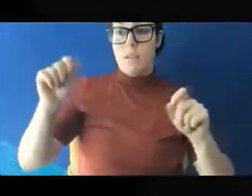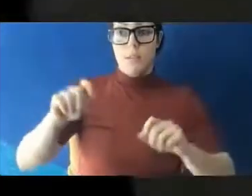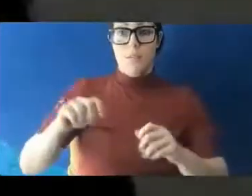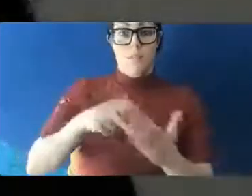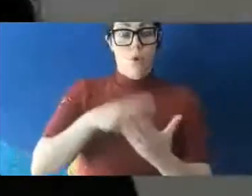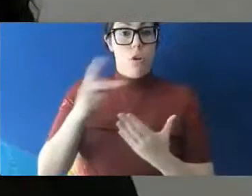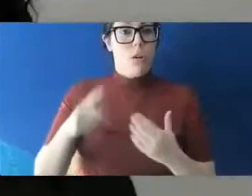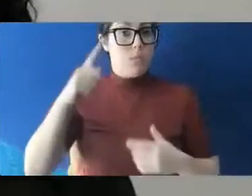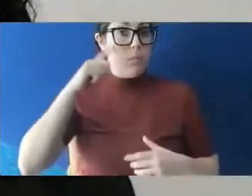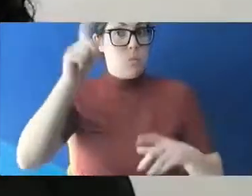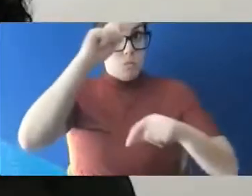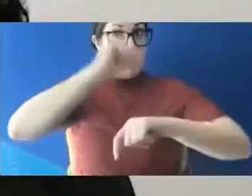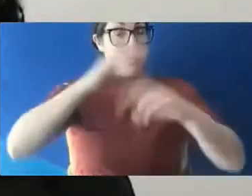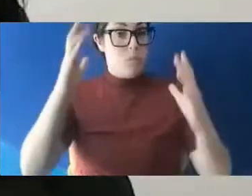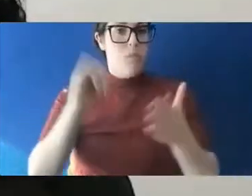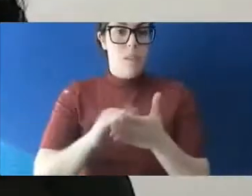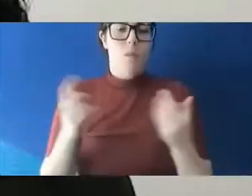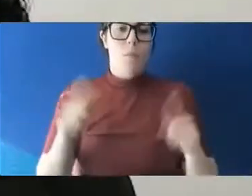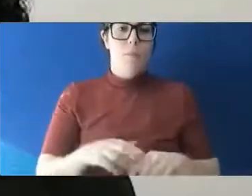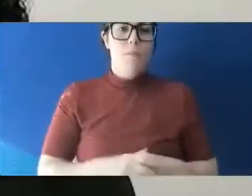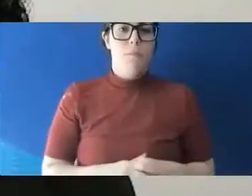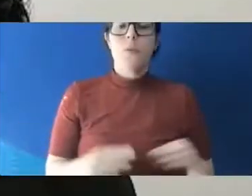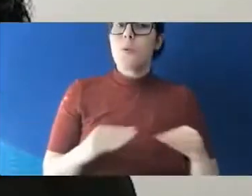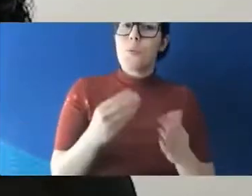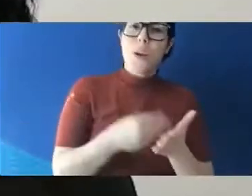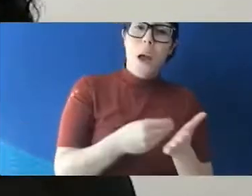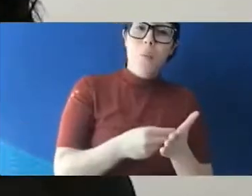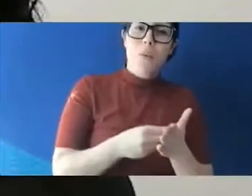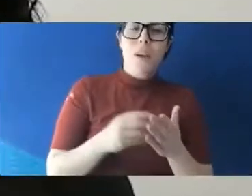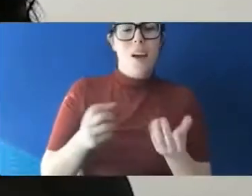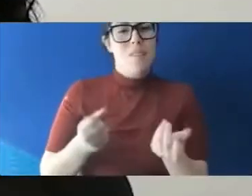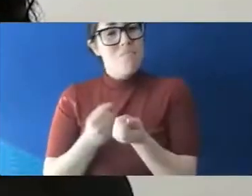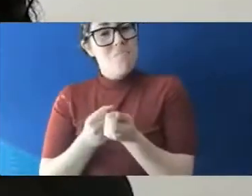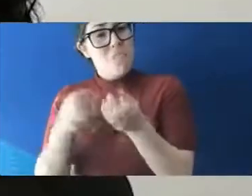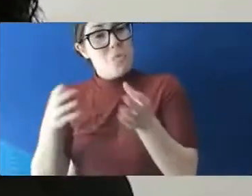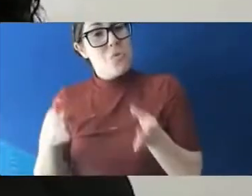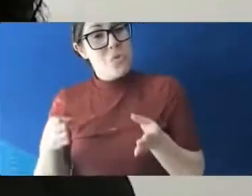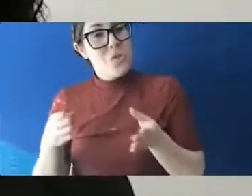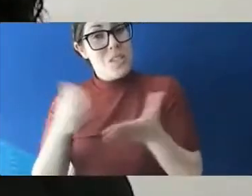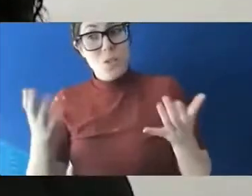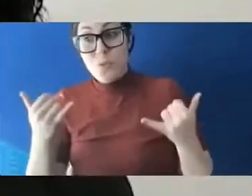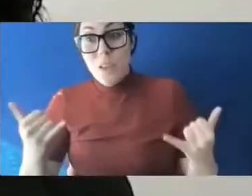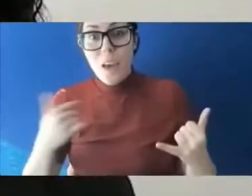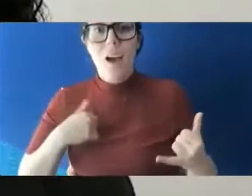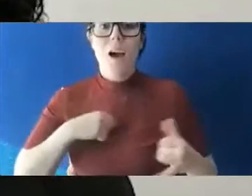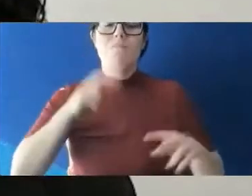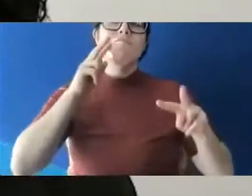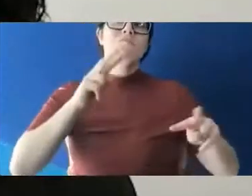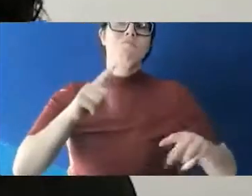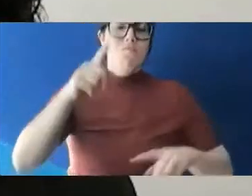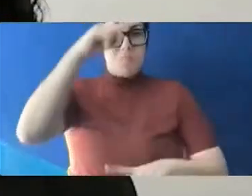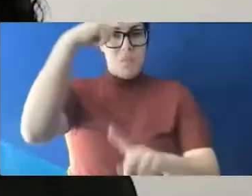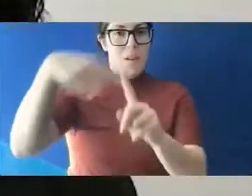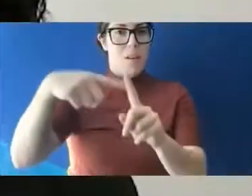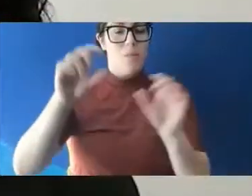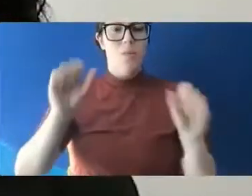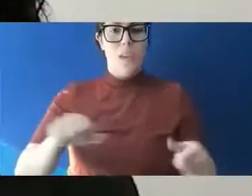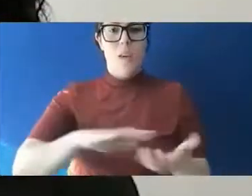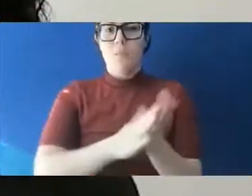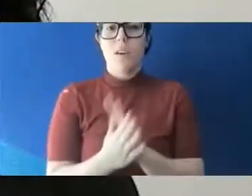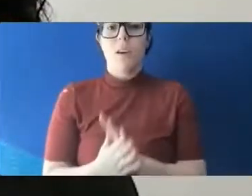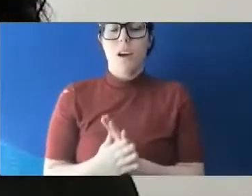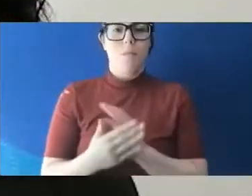framework. With more capital and allies like those here today, I'm optimistic that we can take our nation closer